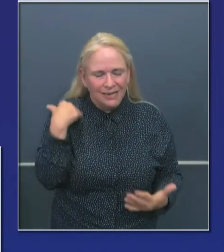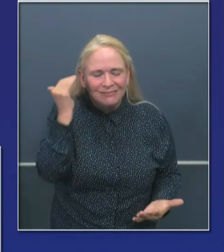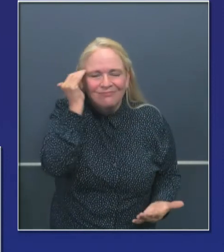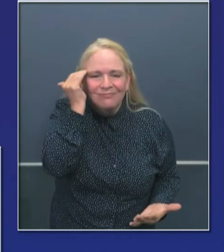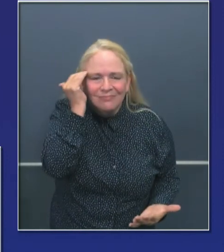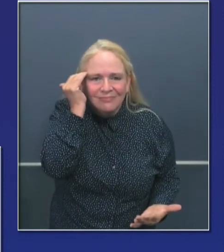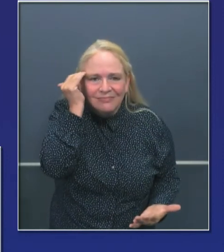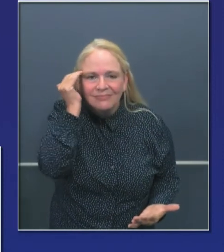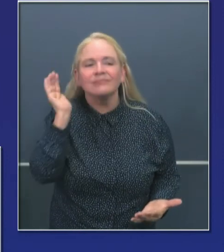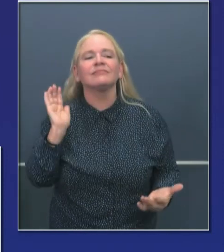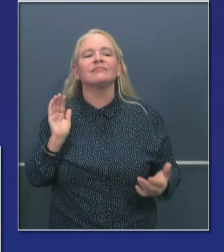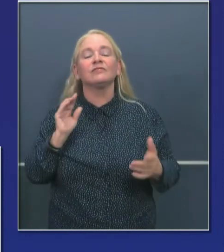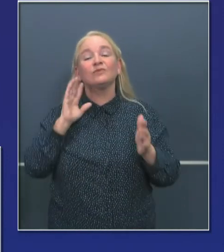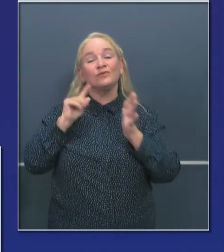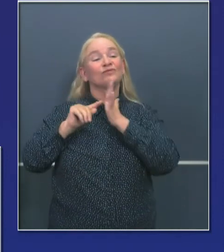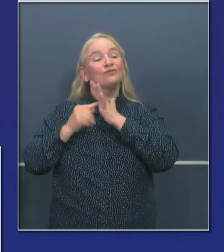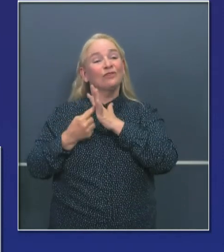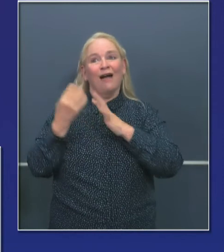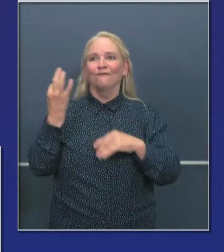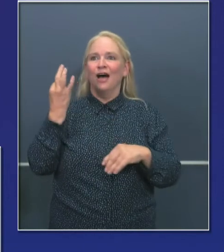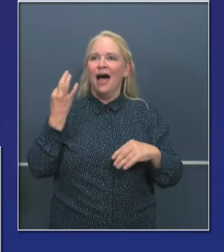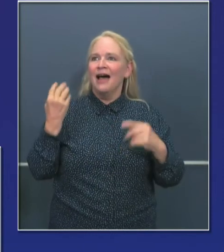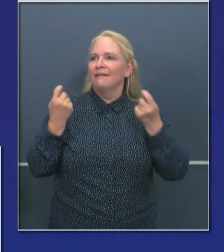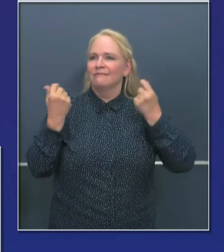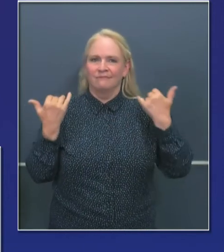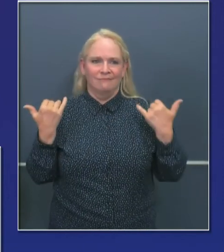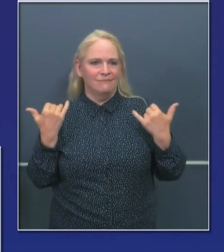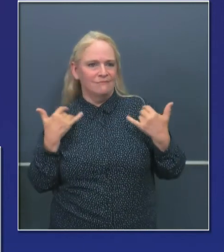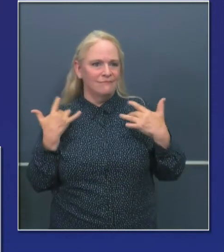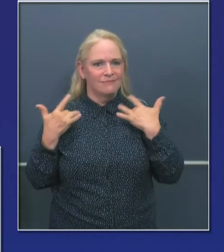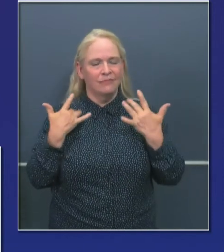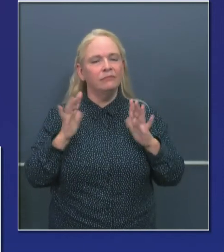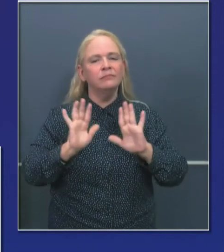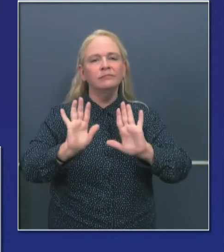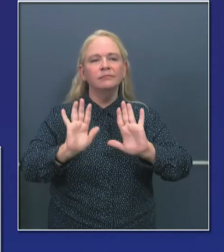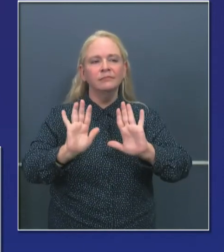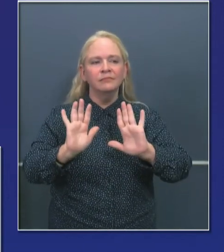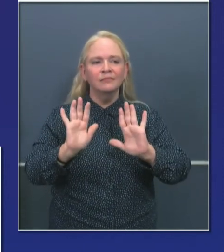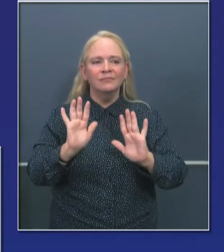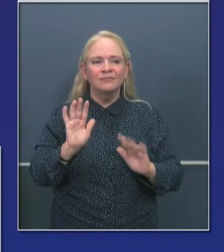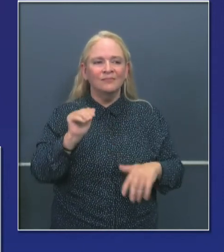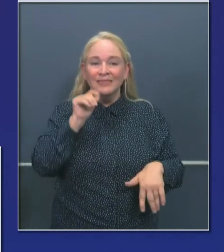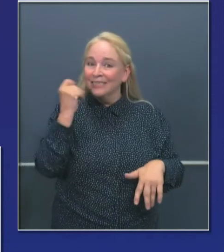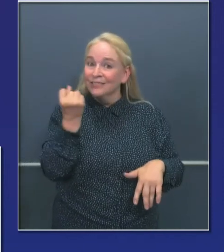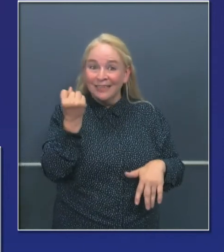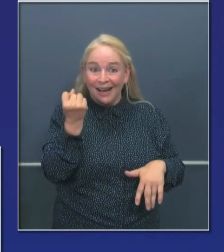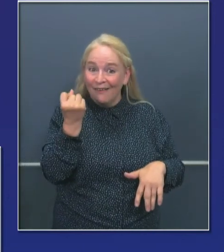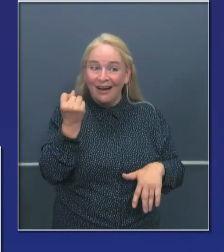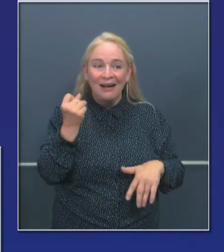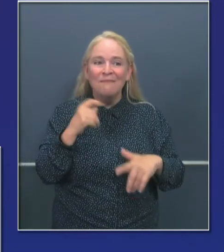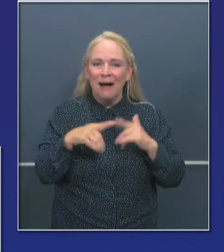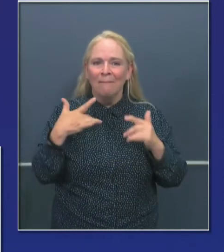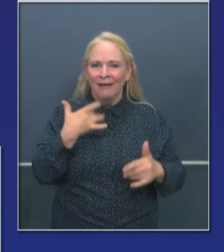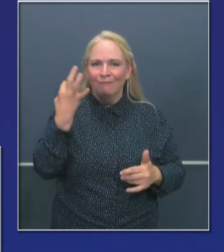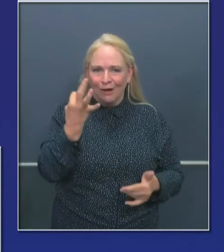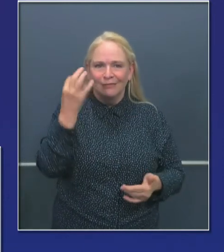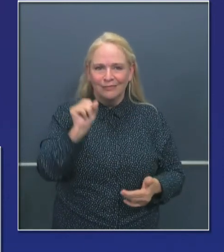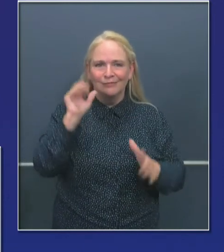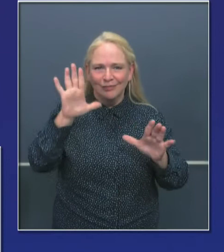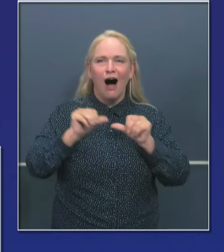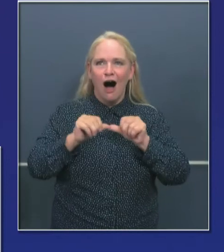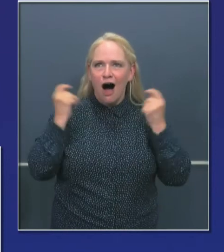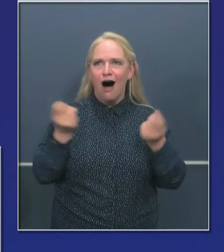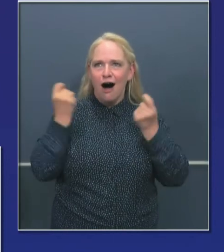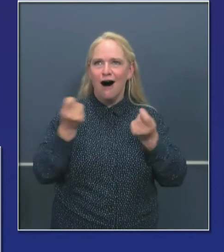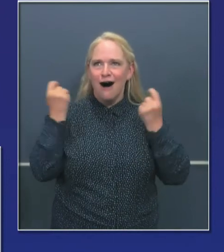in tomorrow on Friday, not just formally over Saturday and Sunday. I want to remind you that